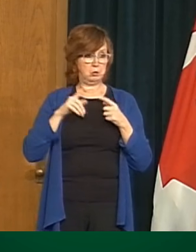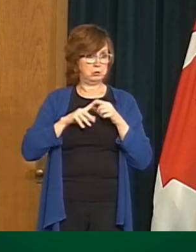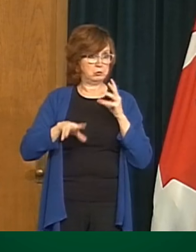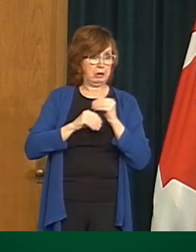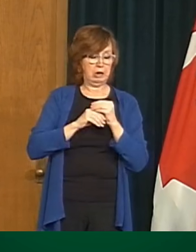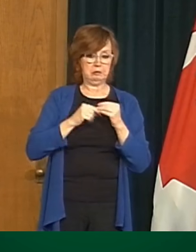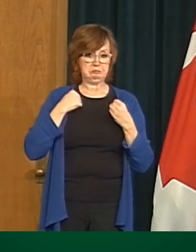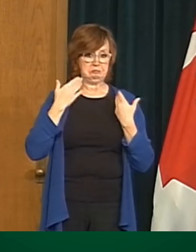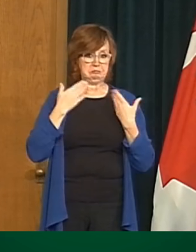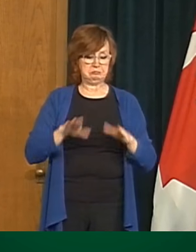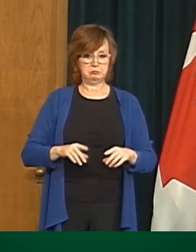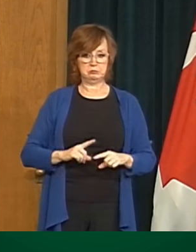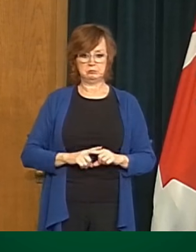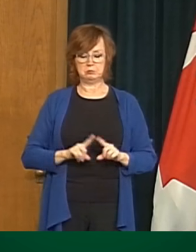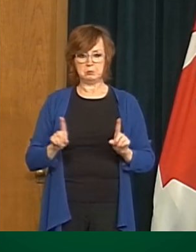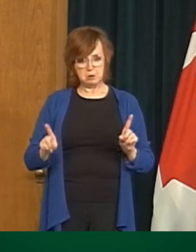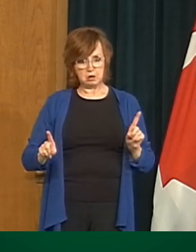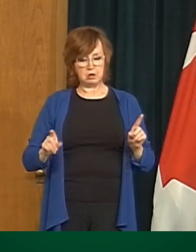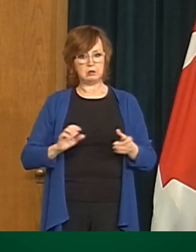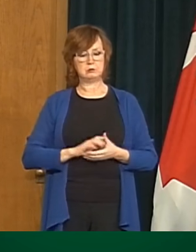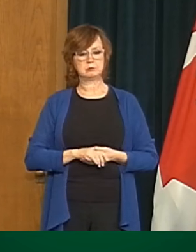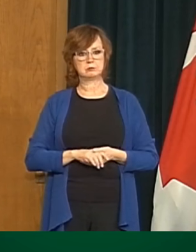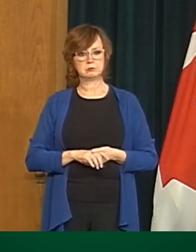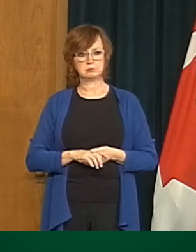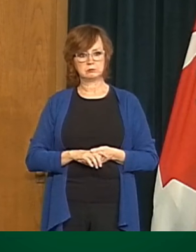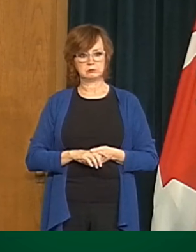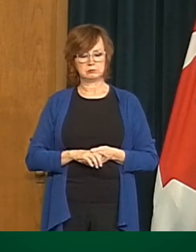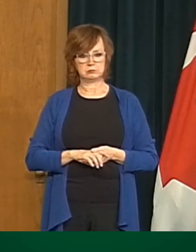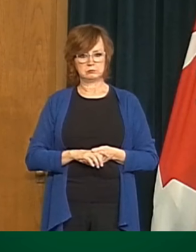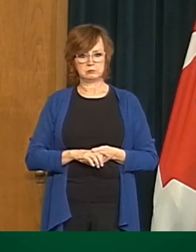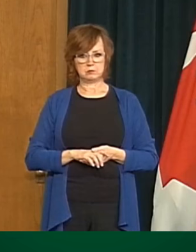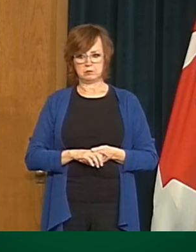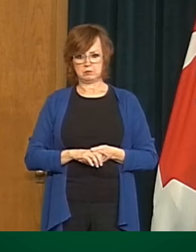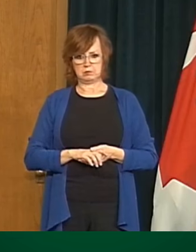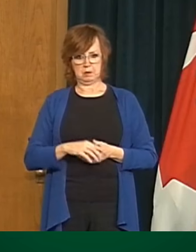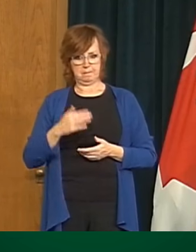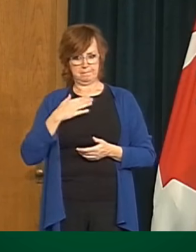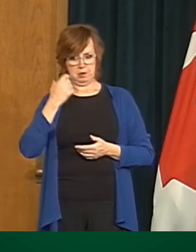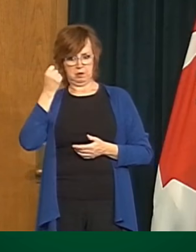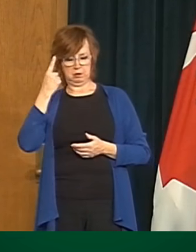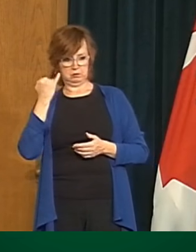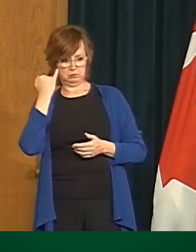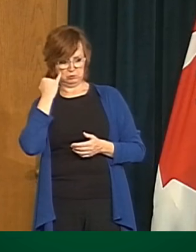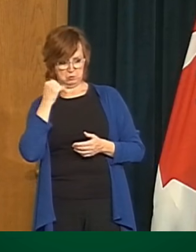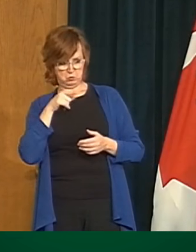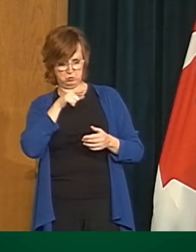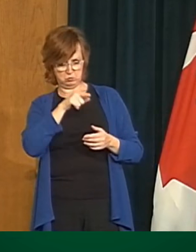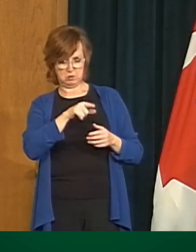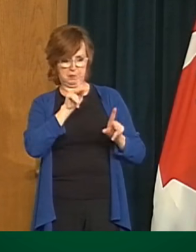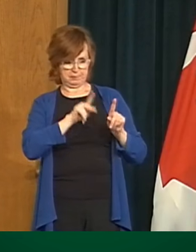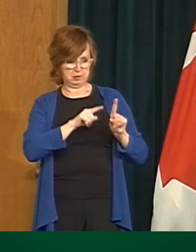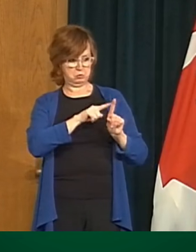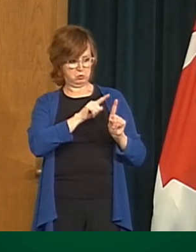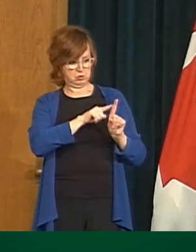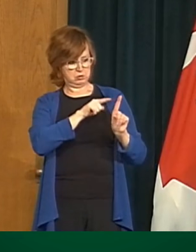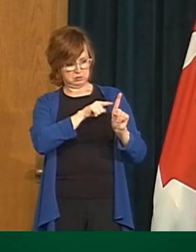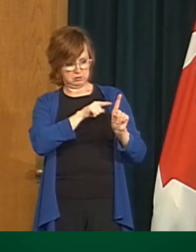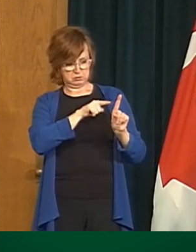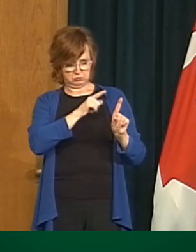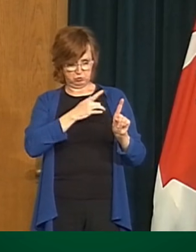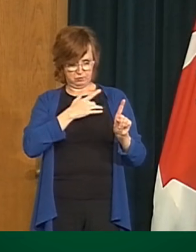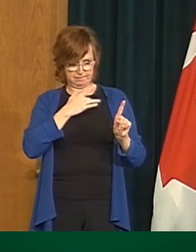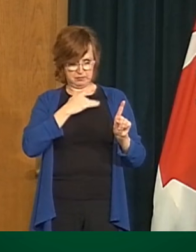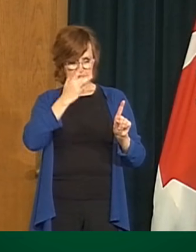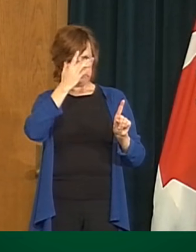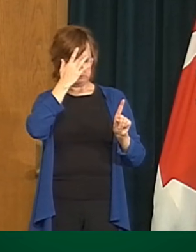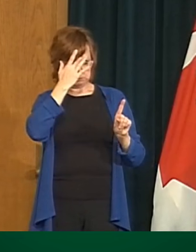is my understanding that if people are exhibiting symptoms, or in particular, if people in the community of Loche